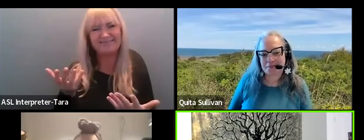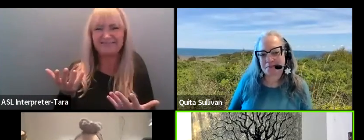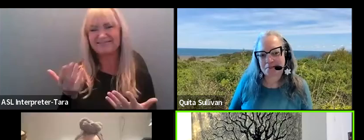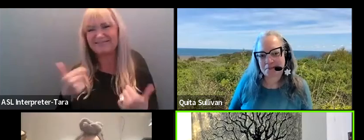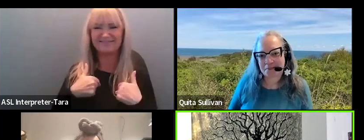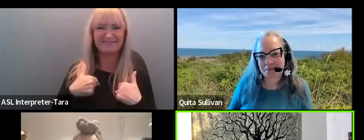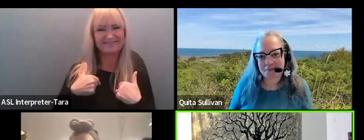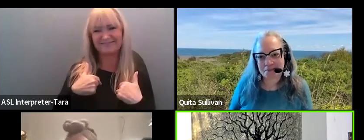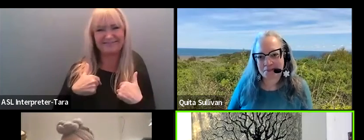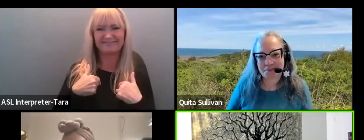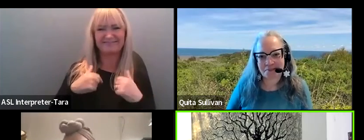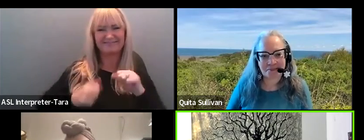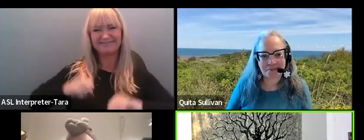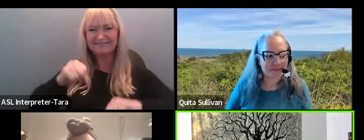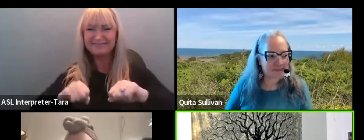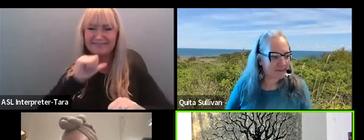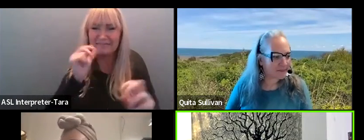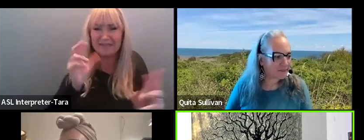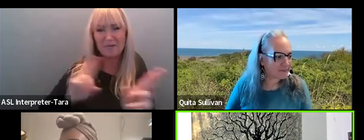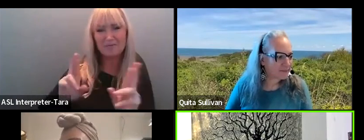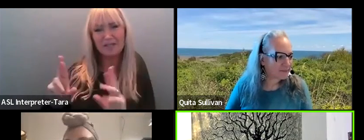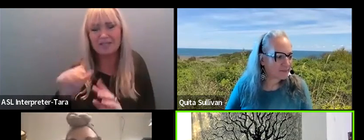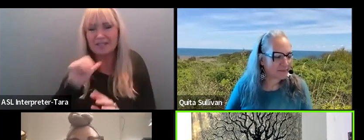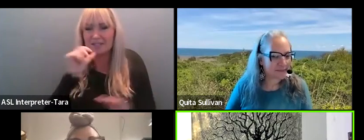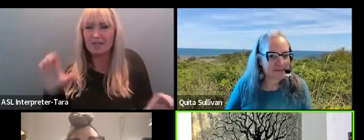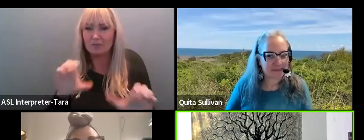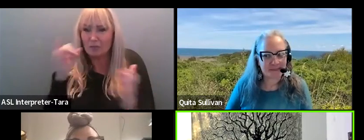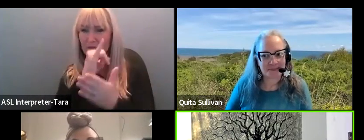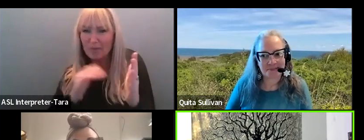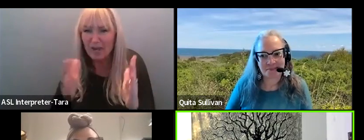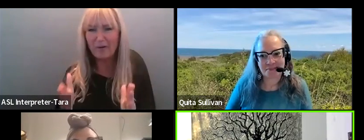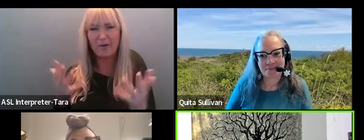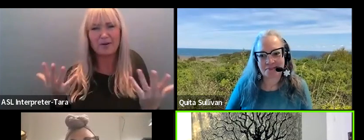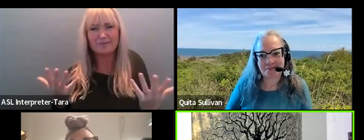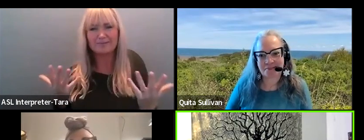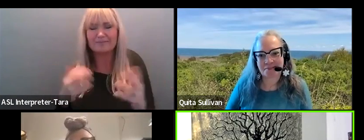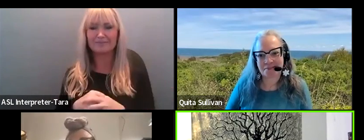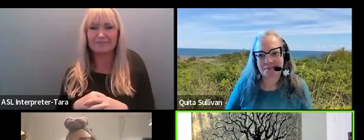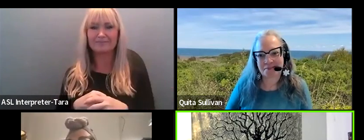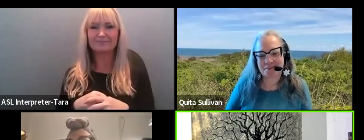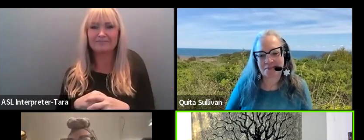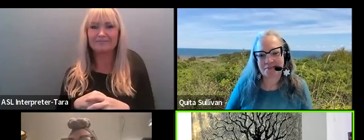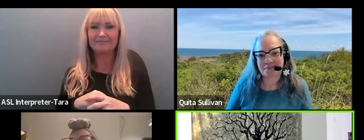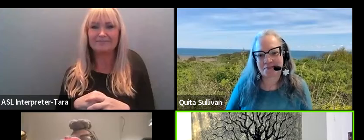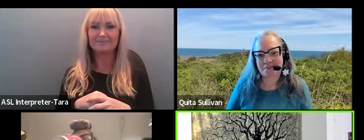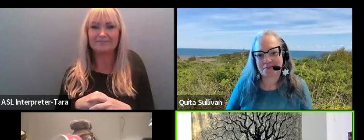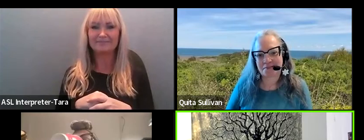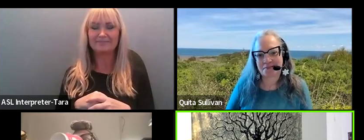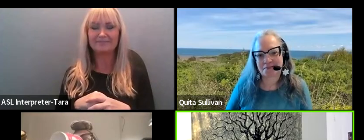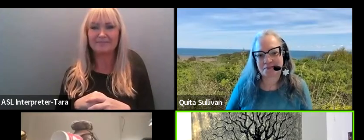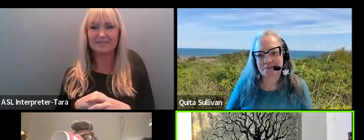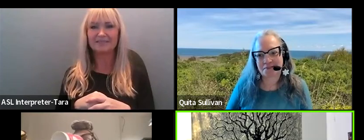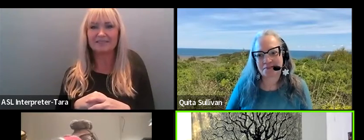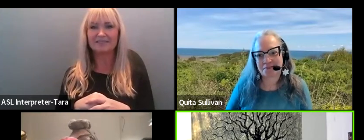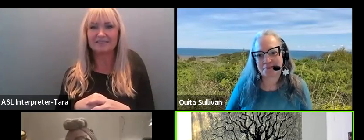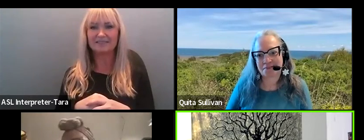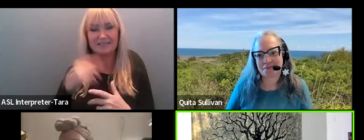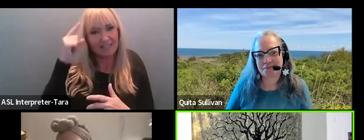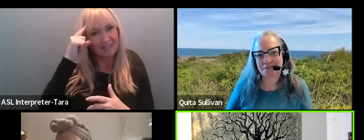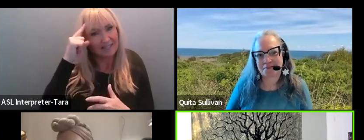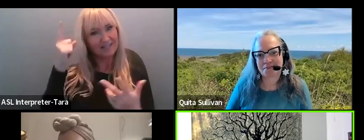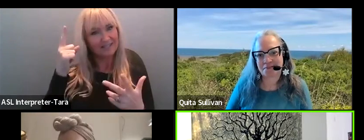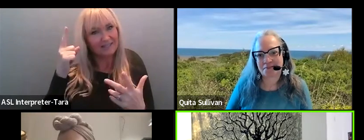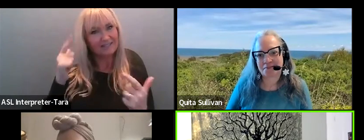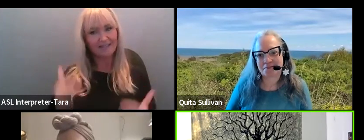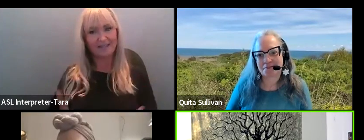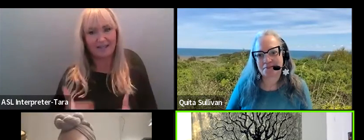You know, I haven't really been doing my art and keeping up in that way. And, you know, I think life has a very